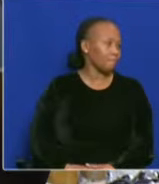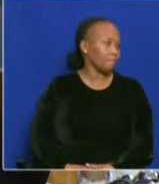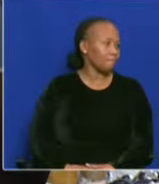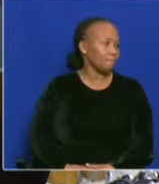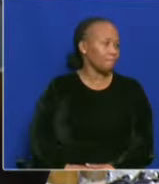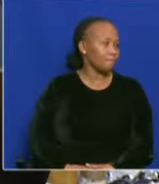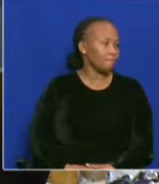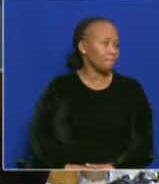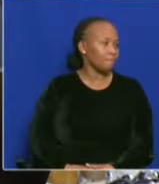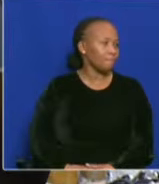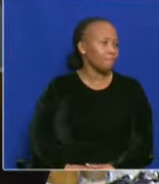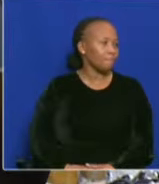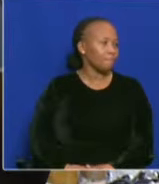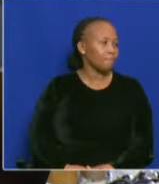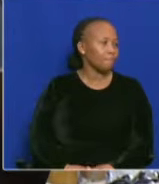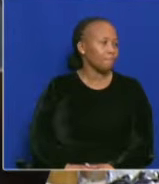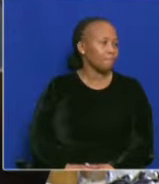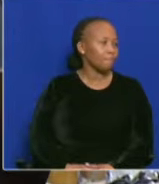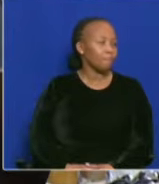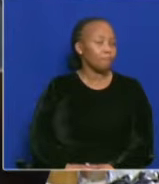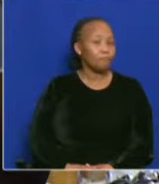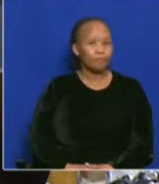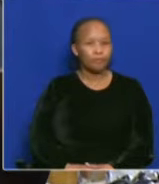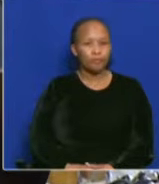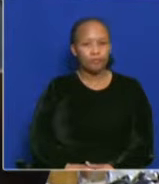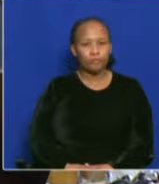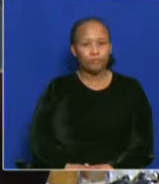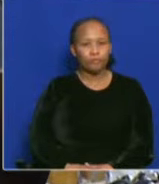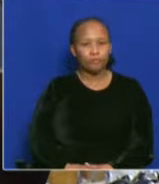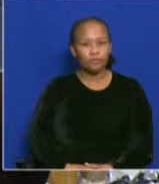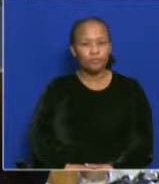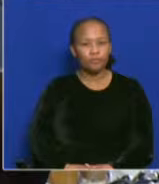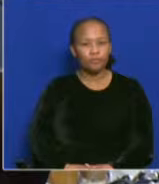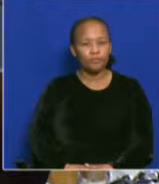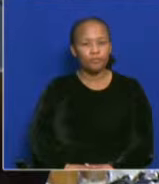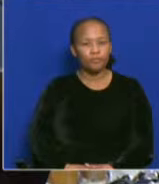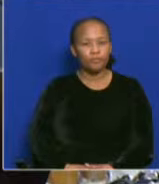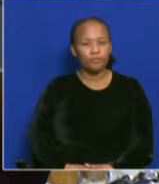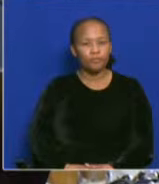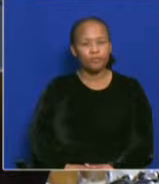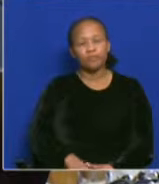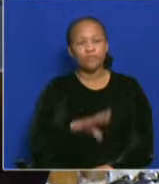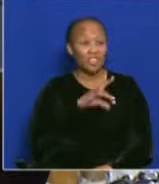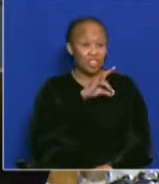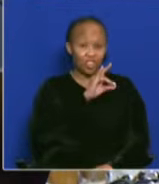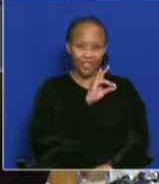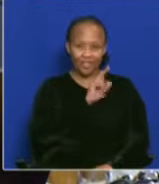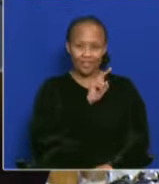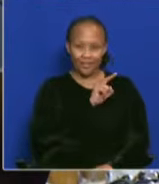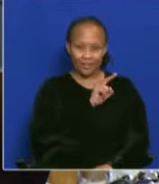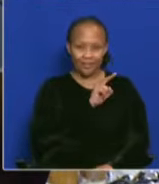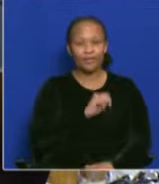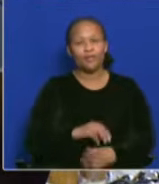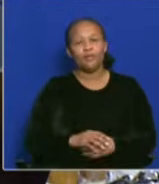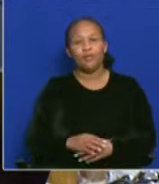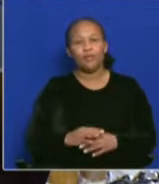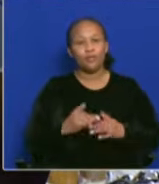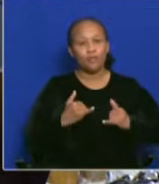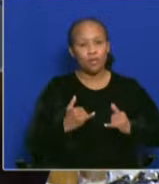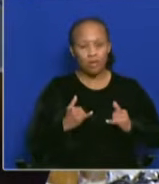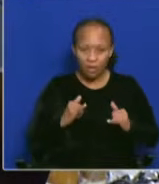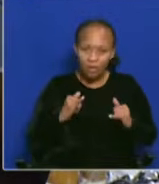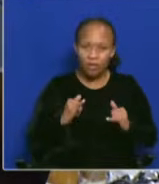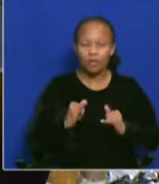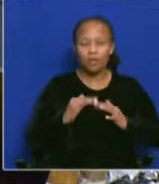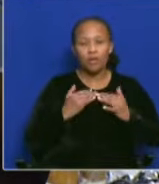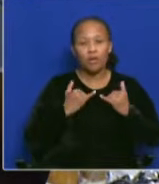So, Chair, I mean, all of this is again really just prefacing us now getting into the content of the